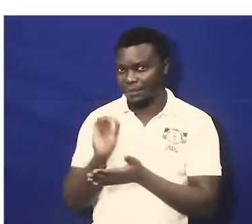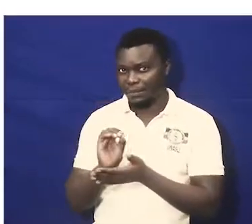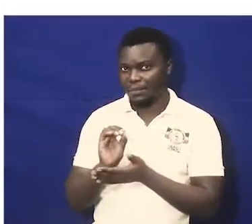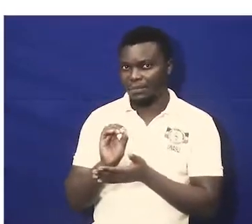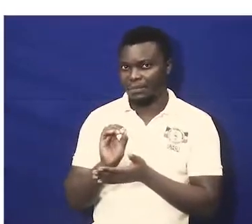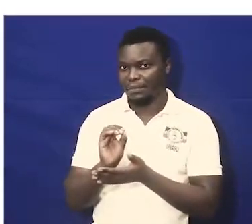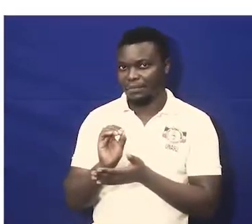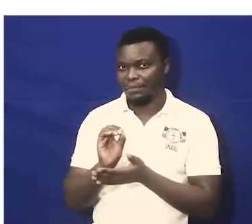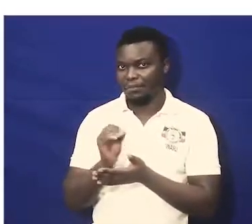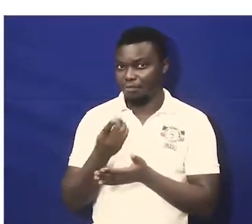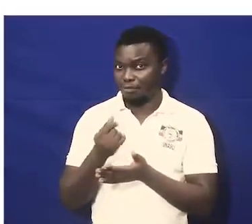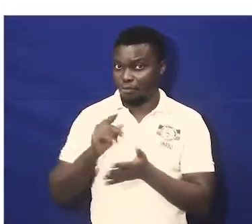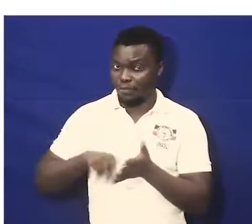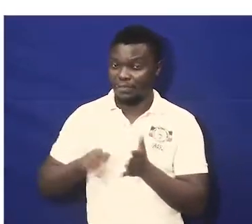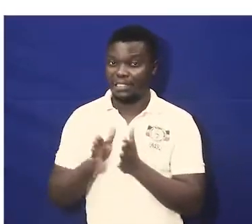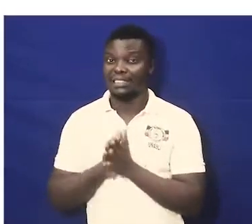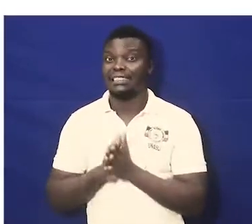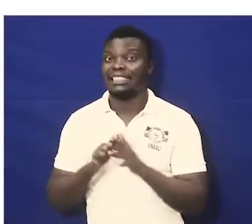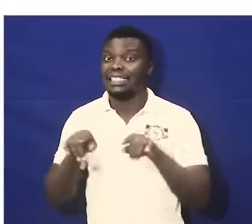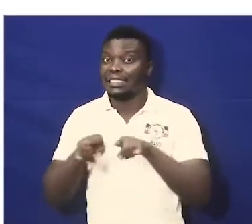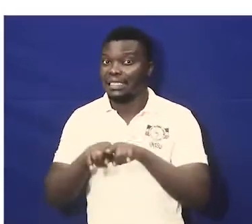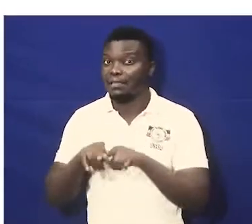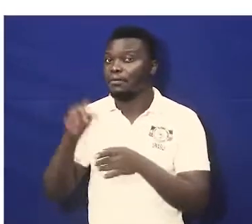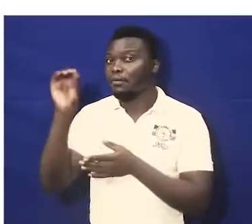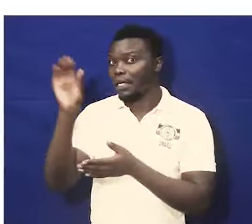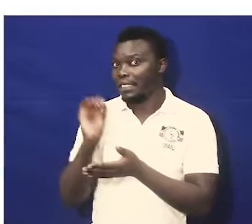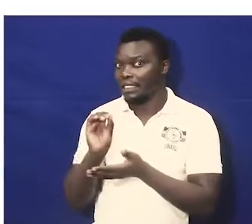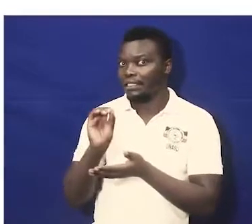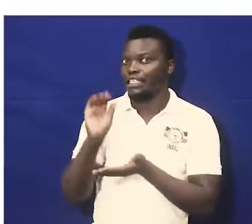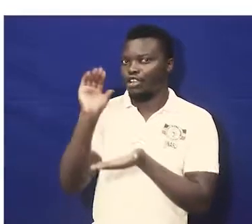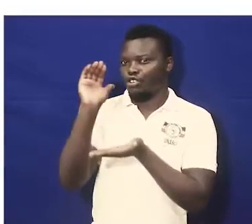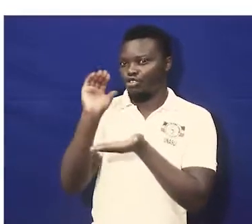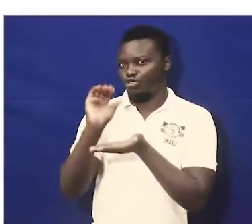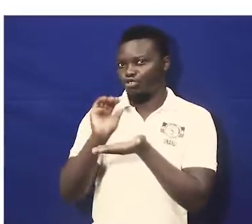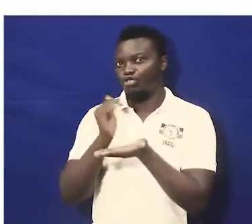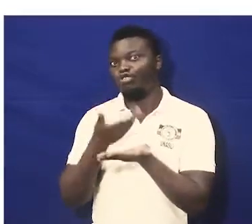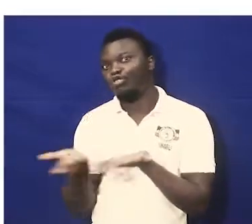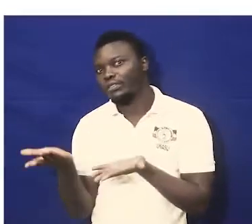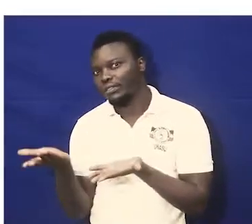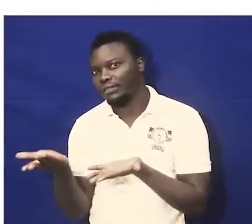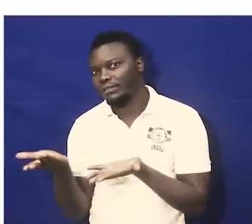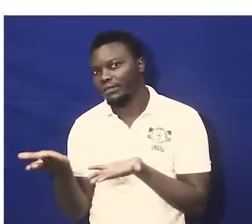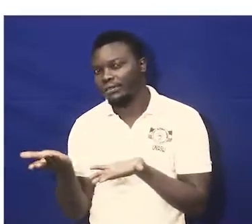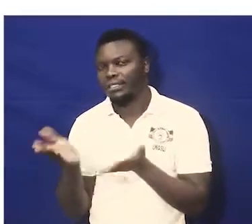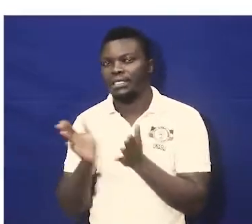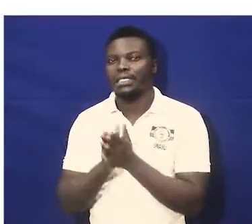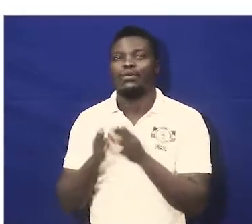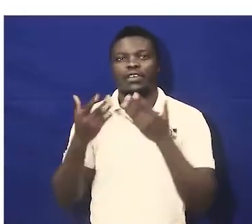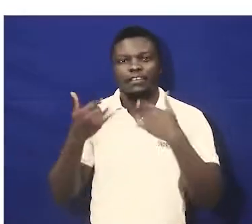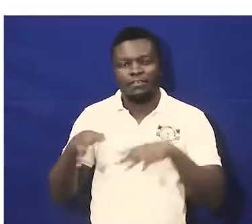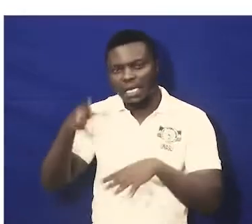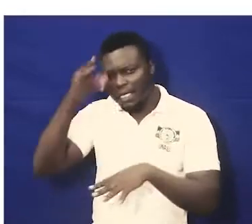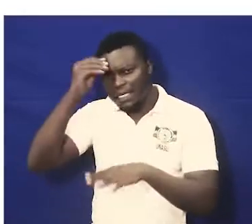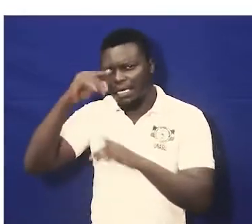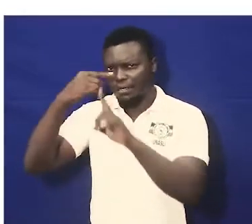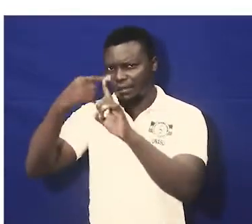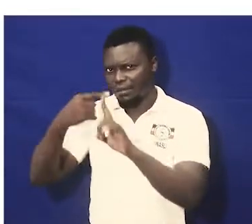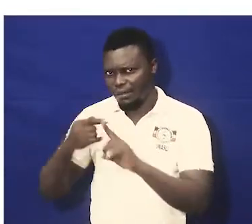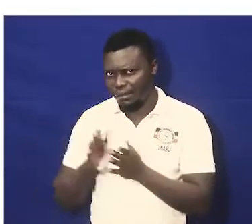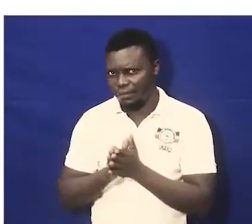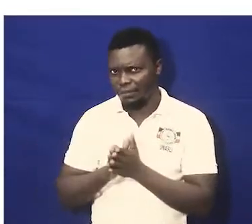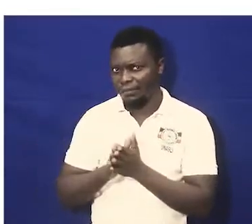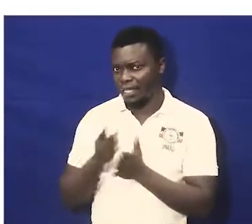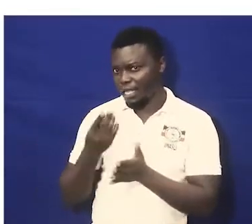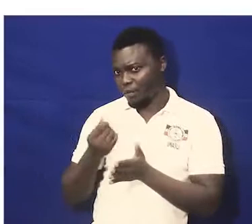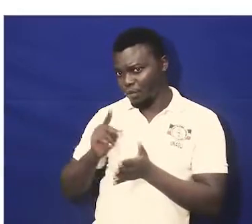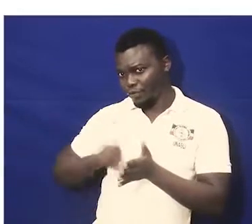and percentage loss. So we have learned how to calculate percentage profit and how to calculate